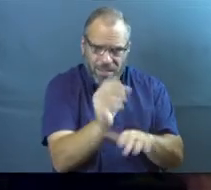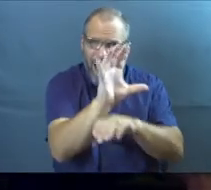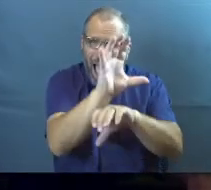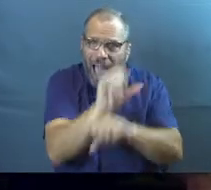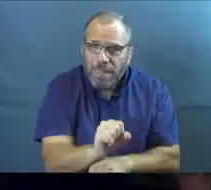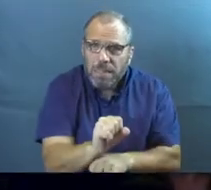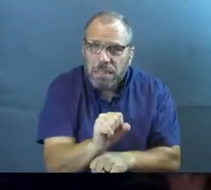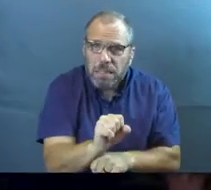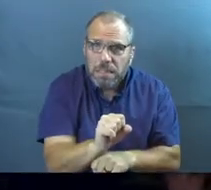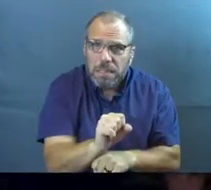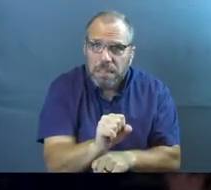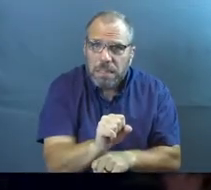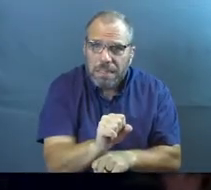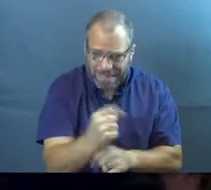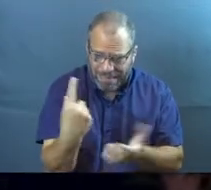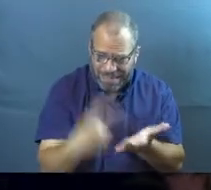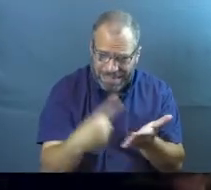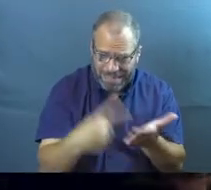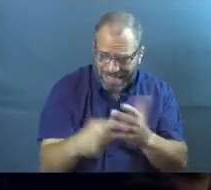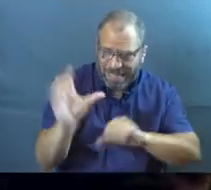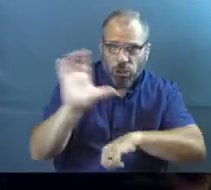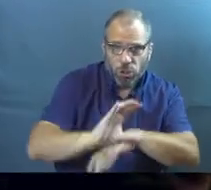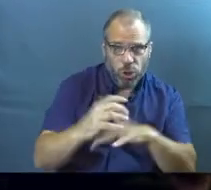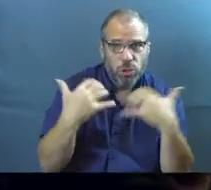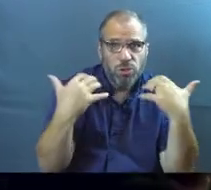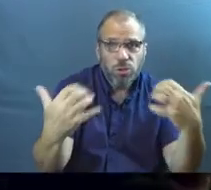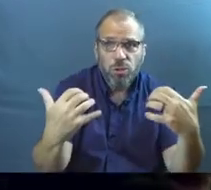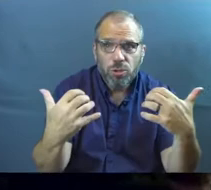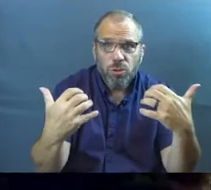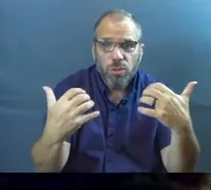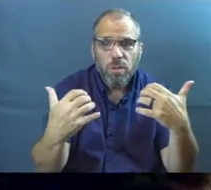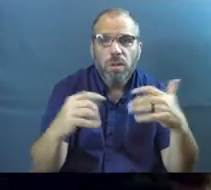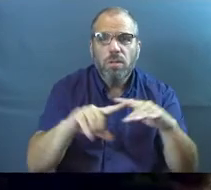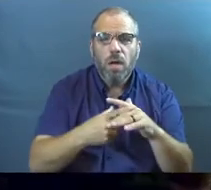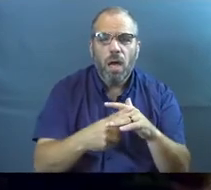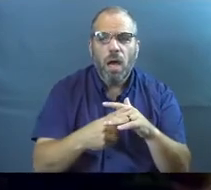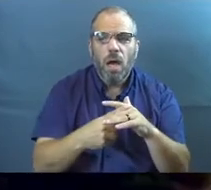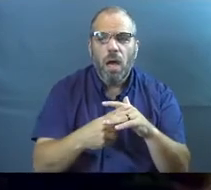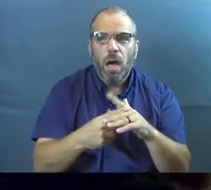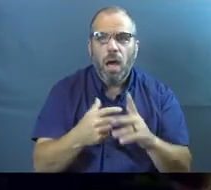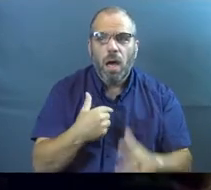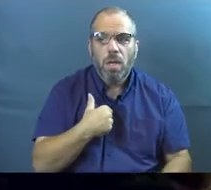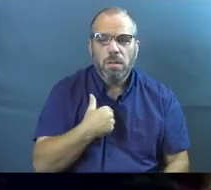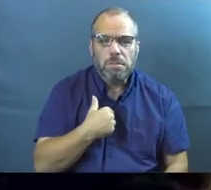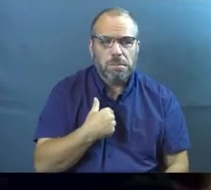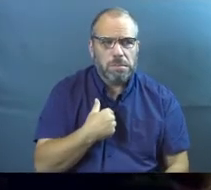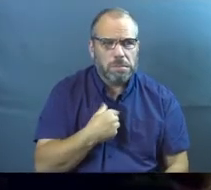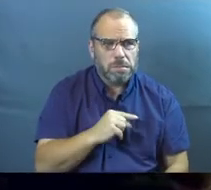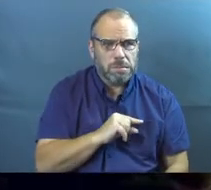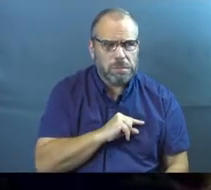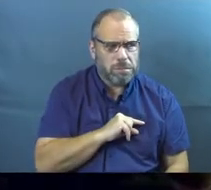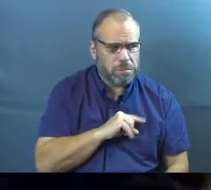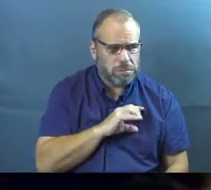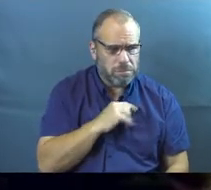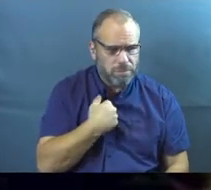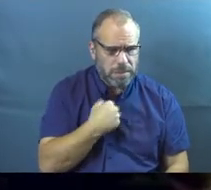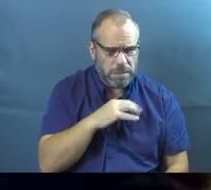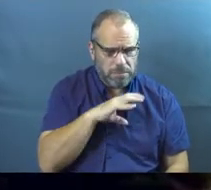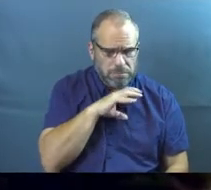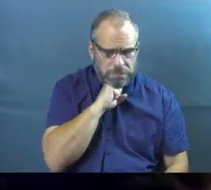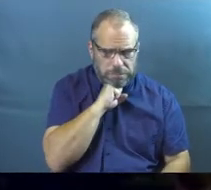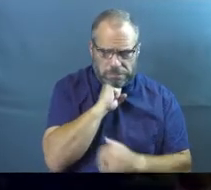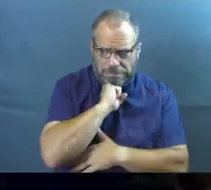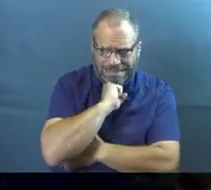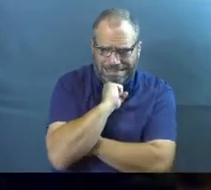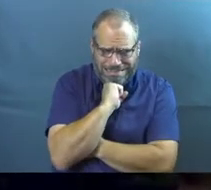habits that we need to talk about as a church, we started to feel the guilt coming on. Amen? Oh,